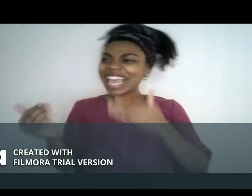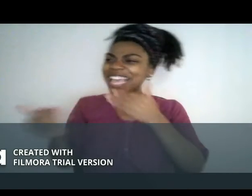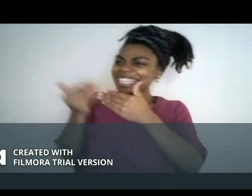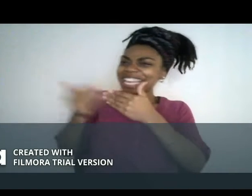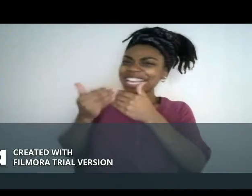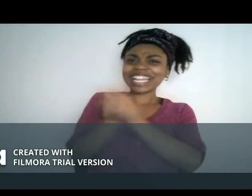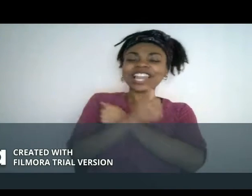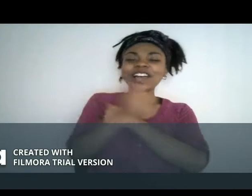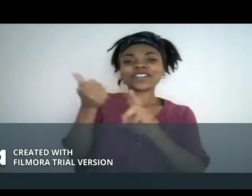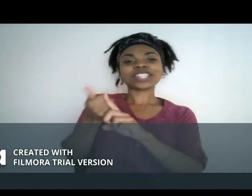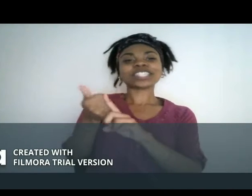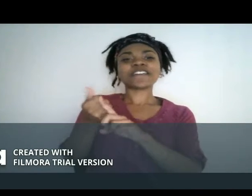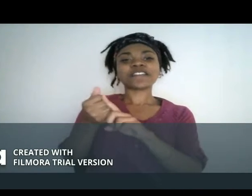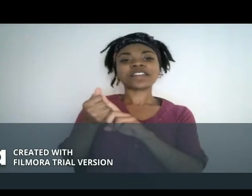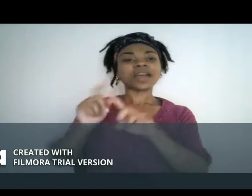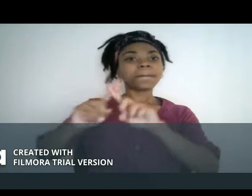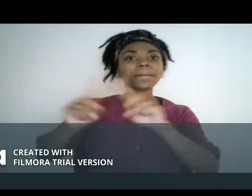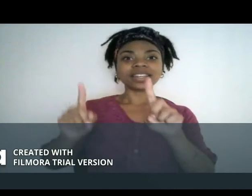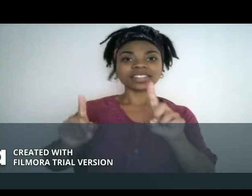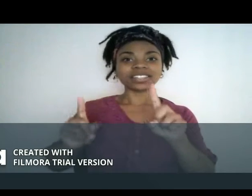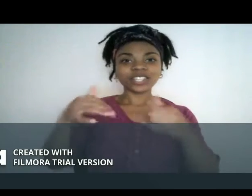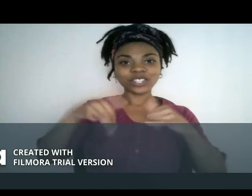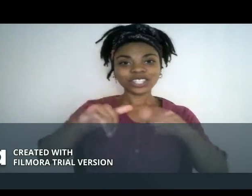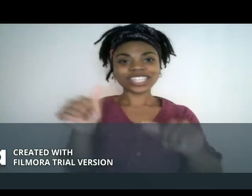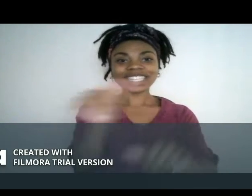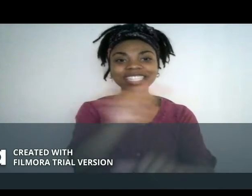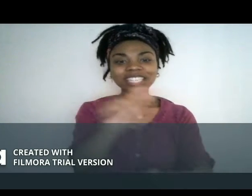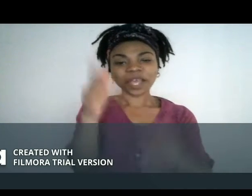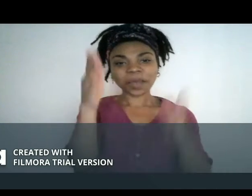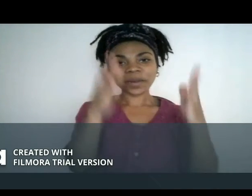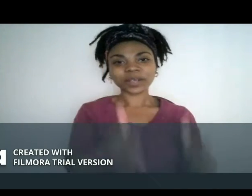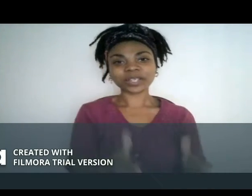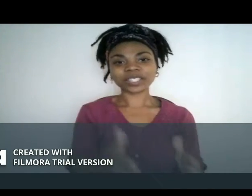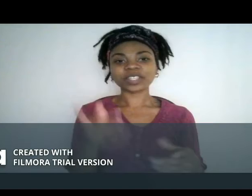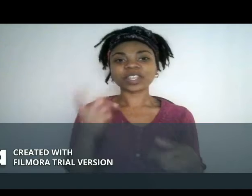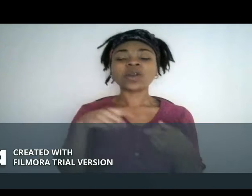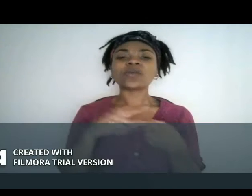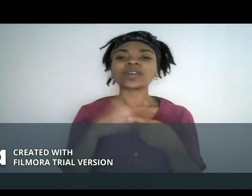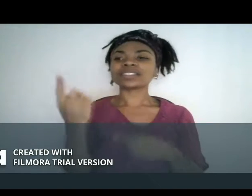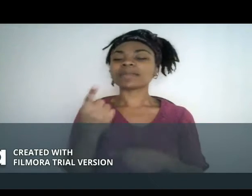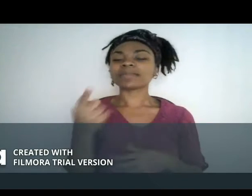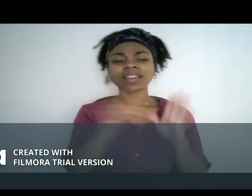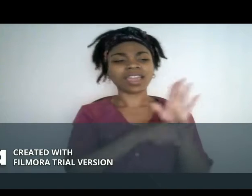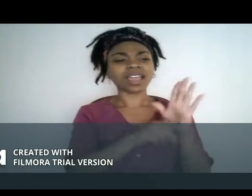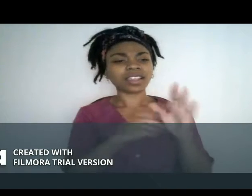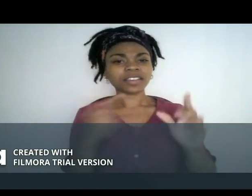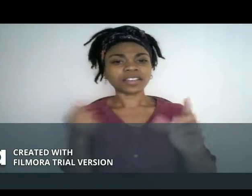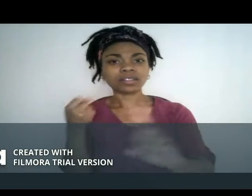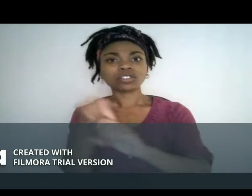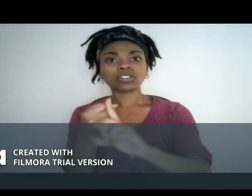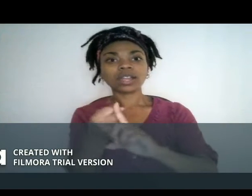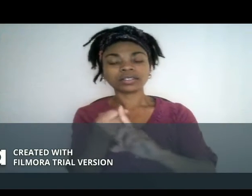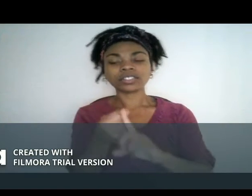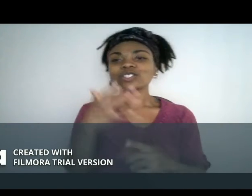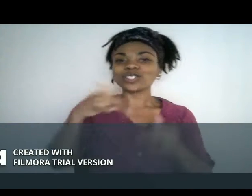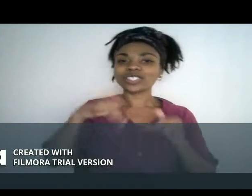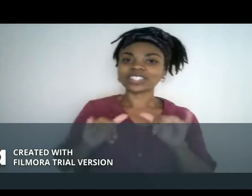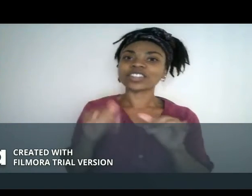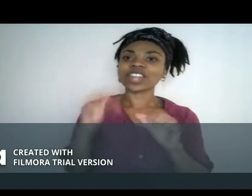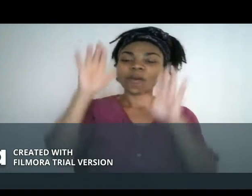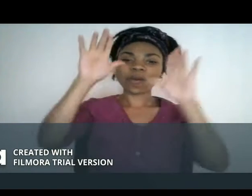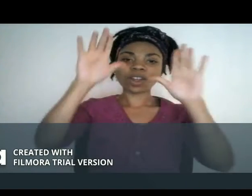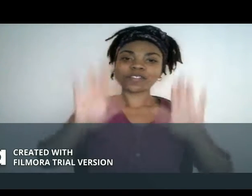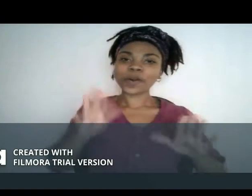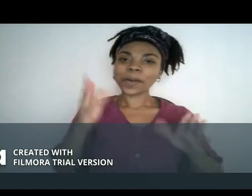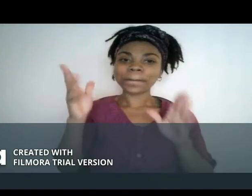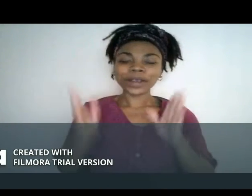then. But you're still the same person. When negativity strikes, you're still that